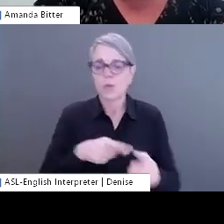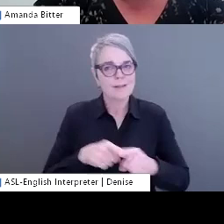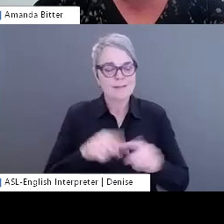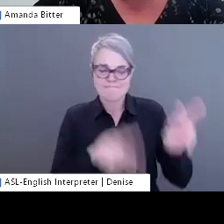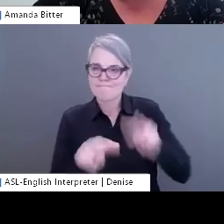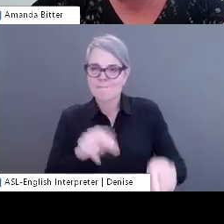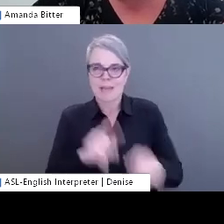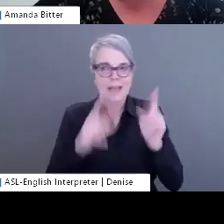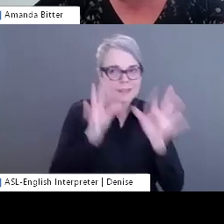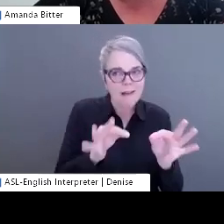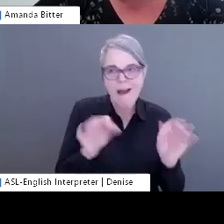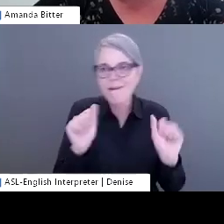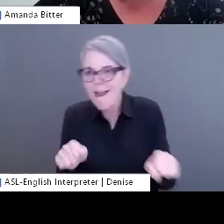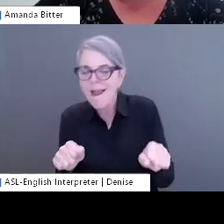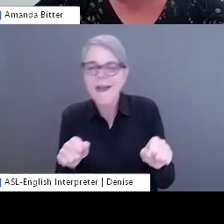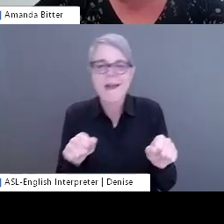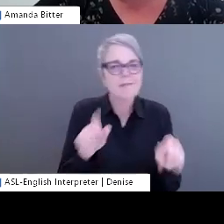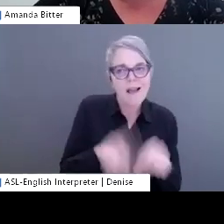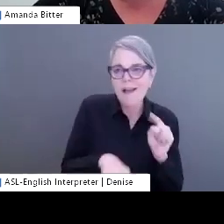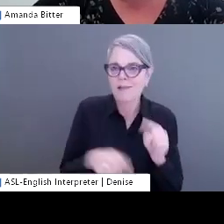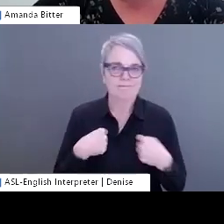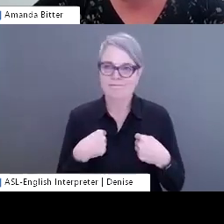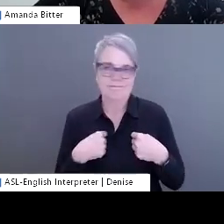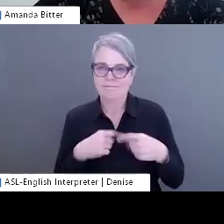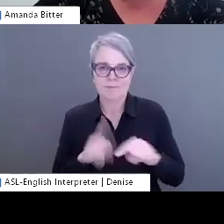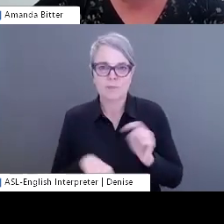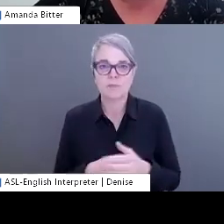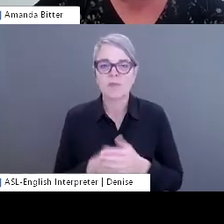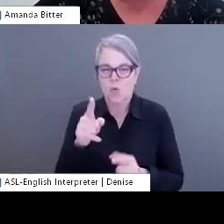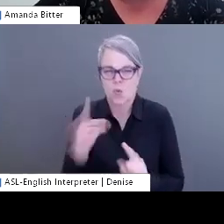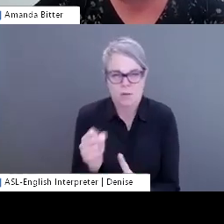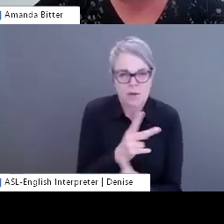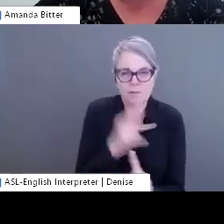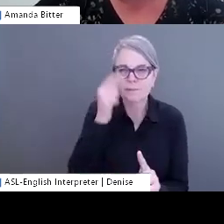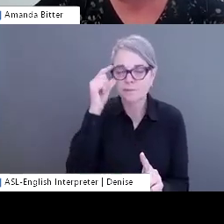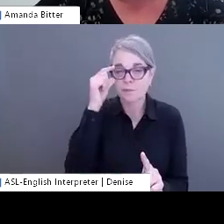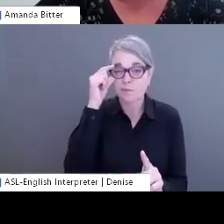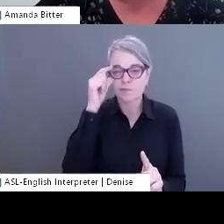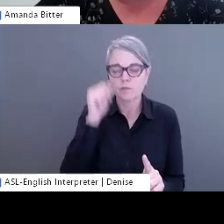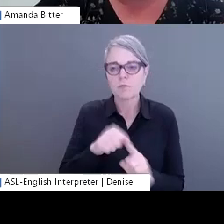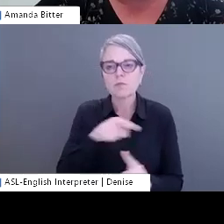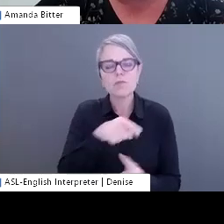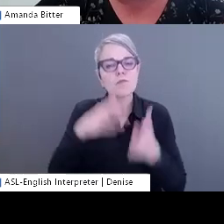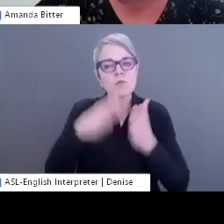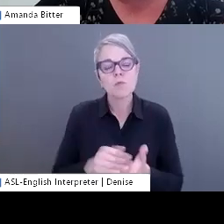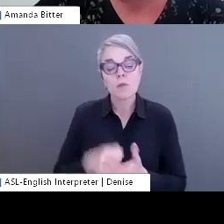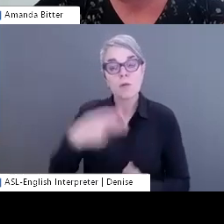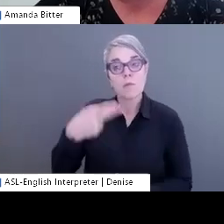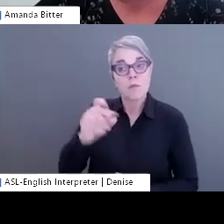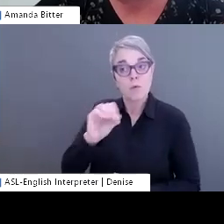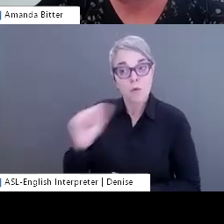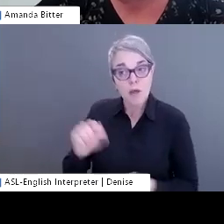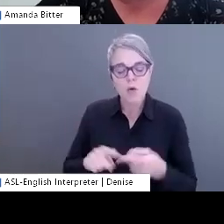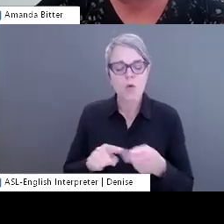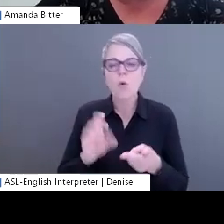Oh, I'm going to go back. So I also had a case where someone's stating they're the power of attorney or the substitute decision maker. We